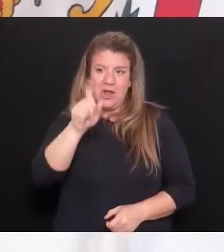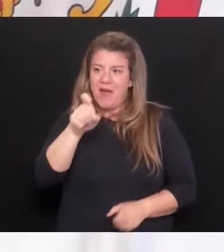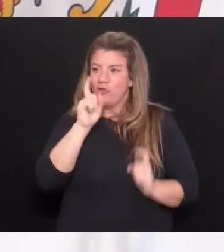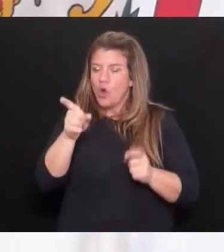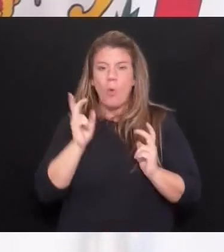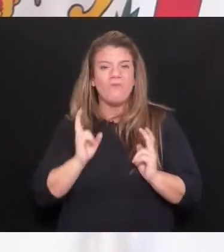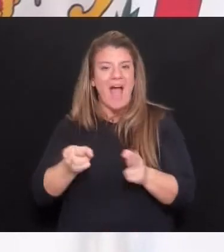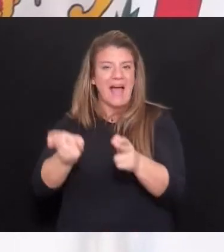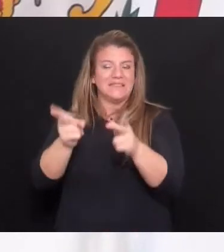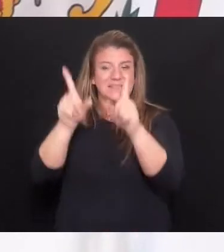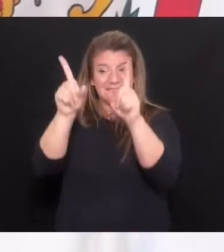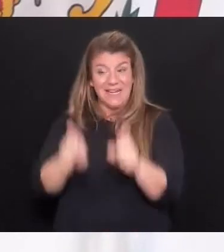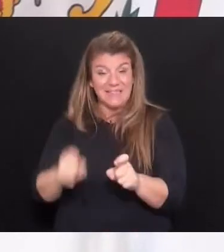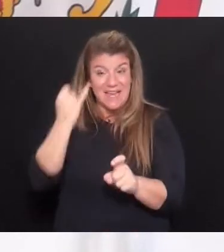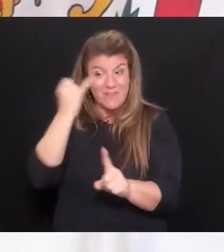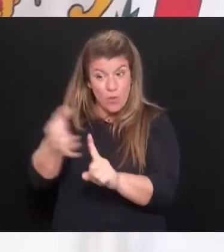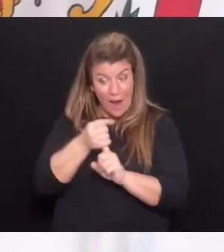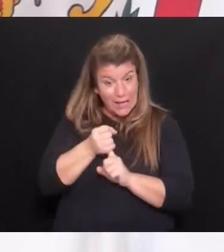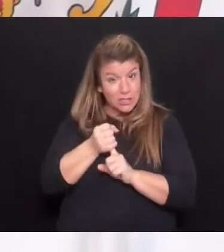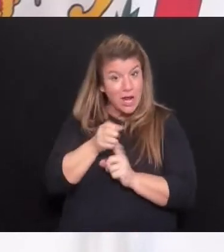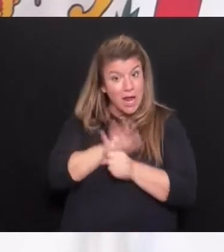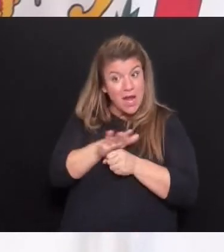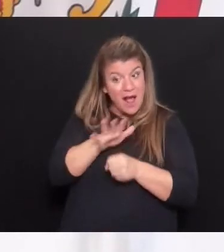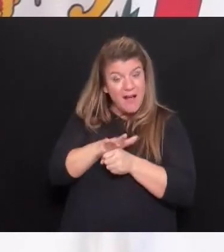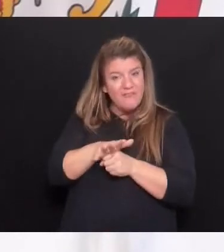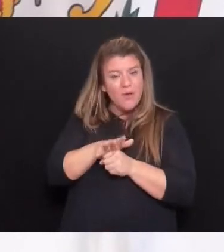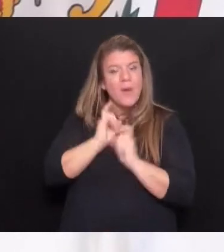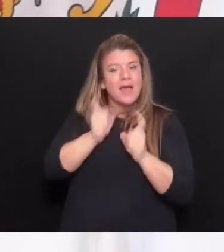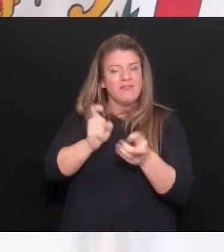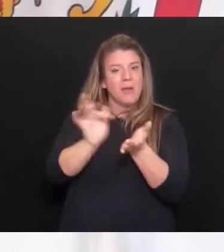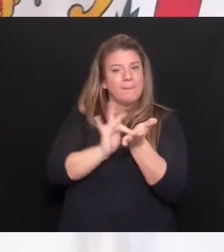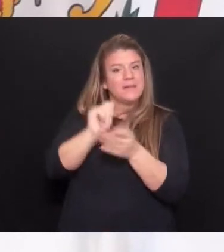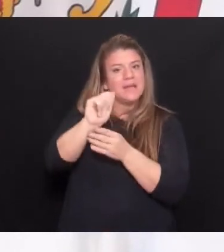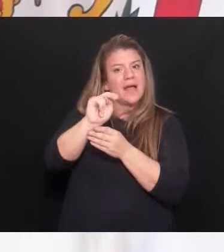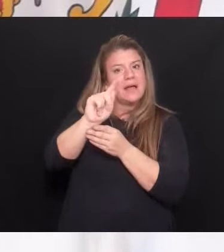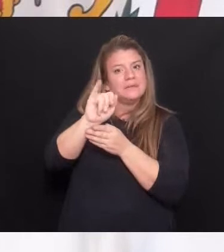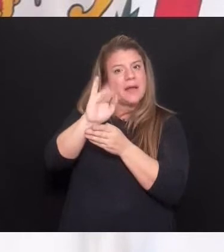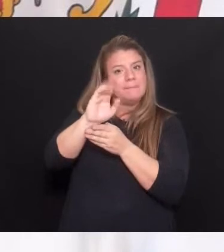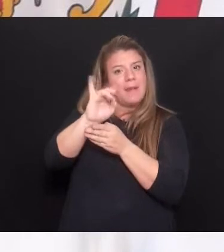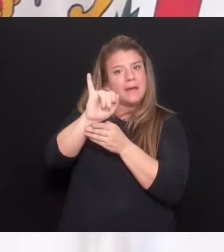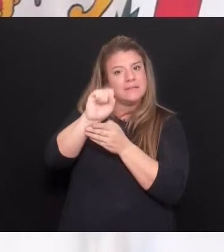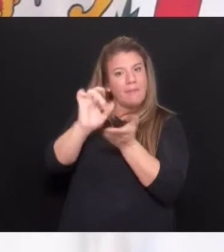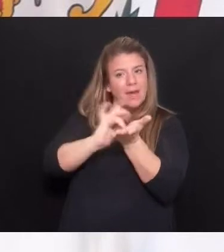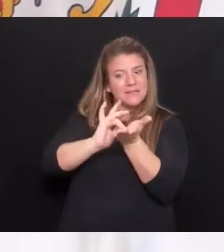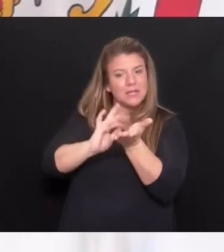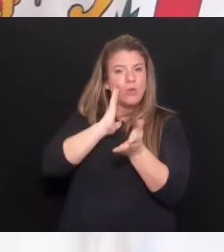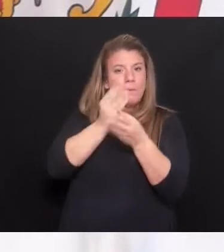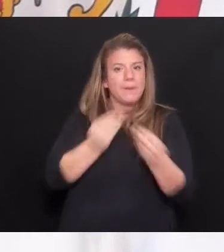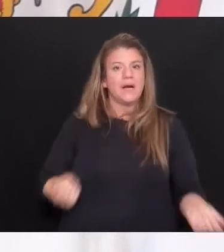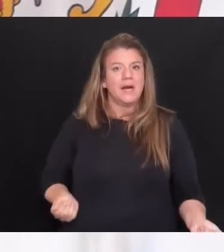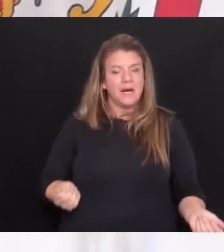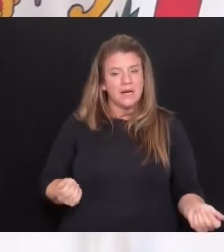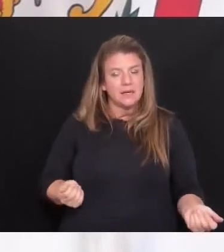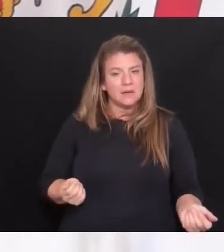get tested. And if we catch it early, we'll give you the antibodies. As I've said over and over and over, we'll get rid of this thing.